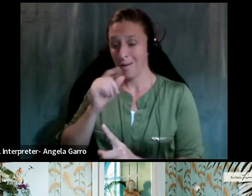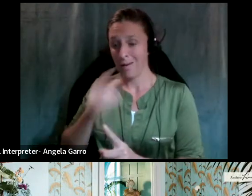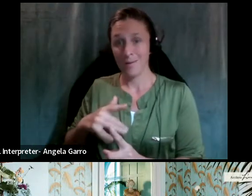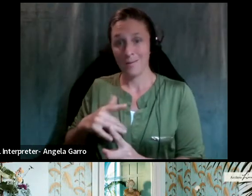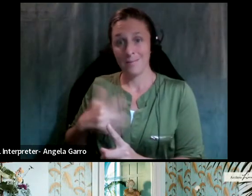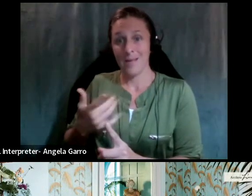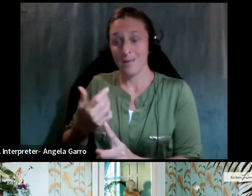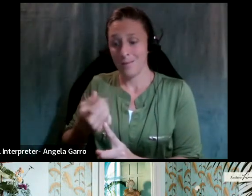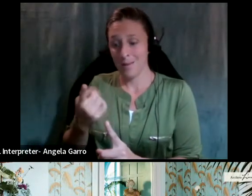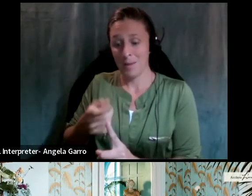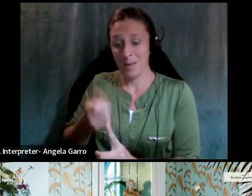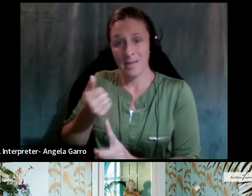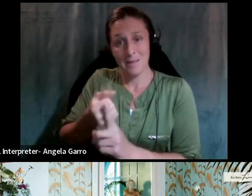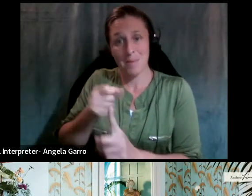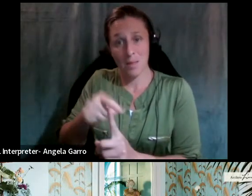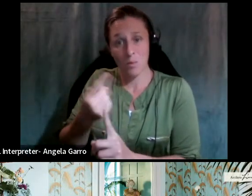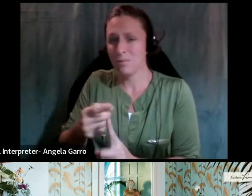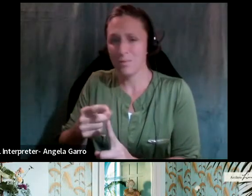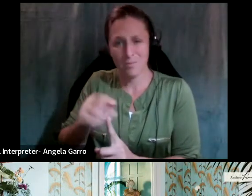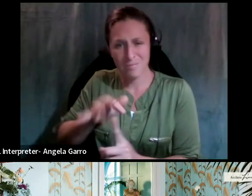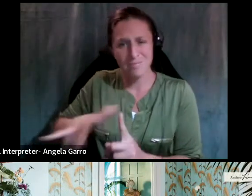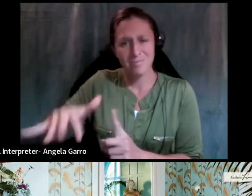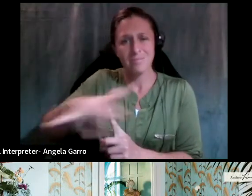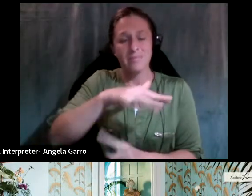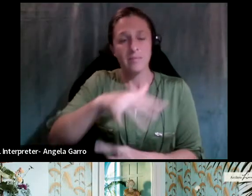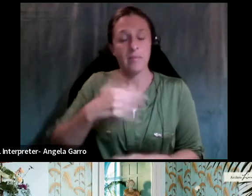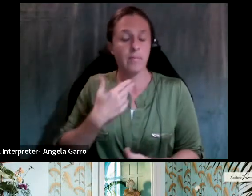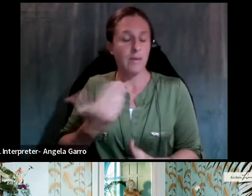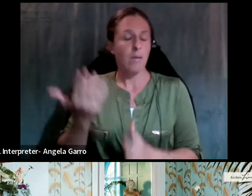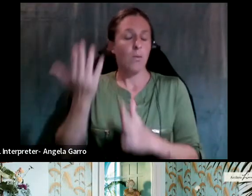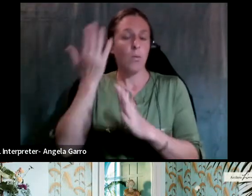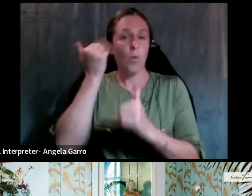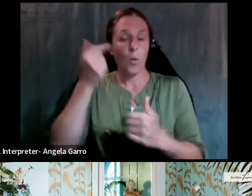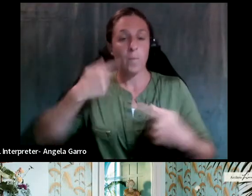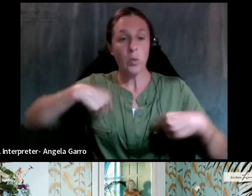just, would hope that, we